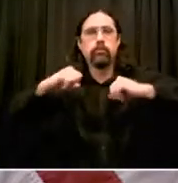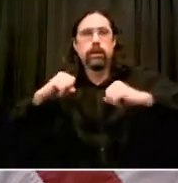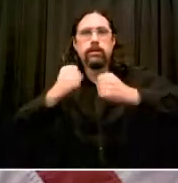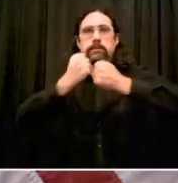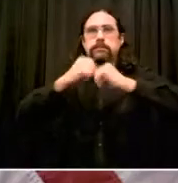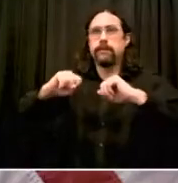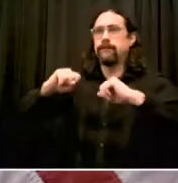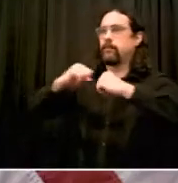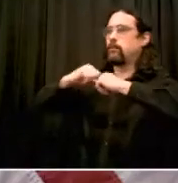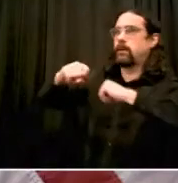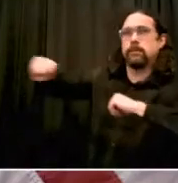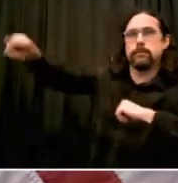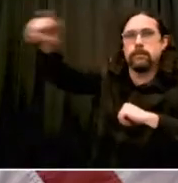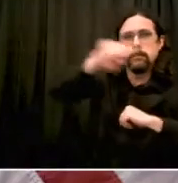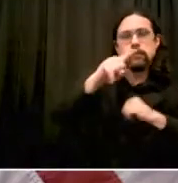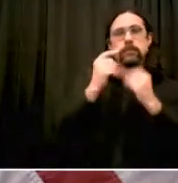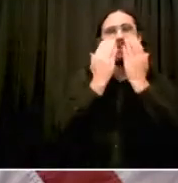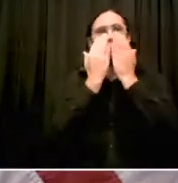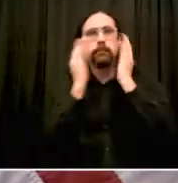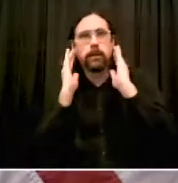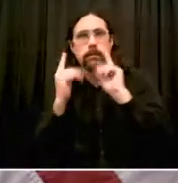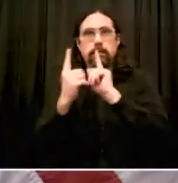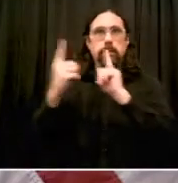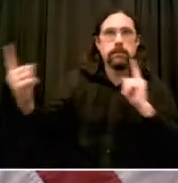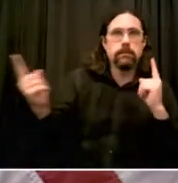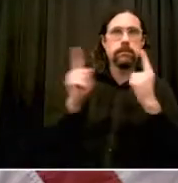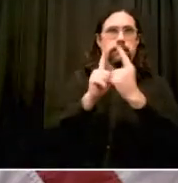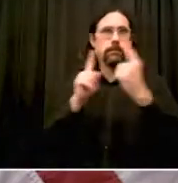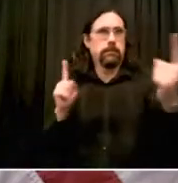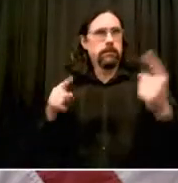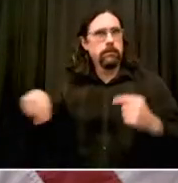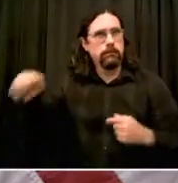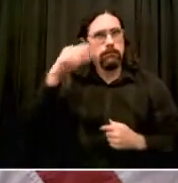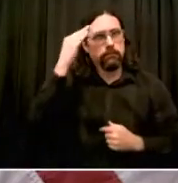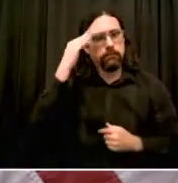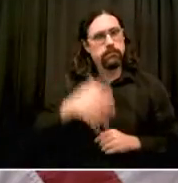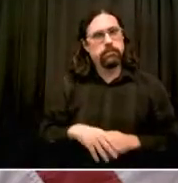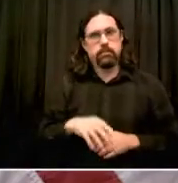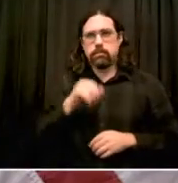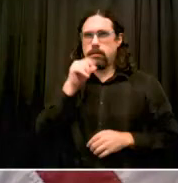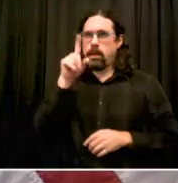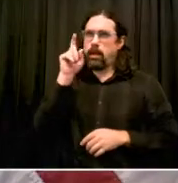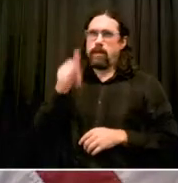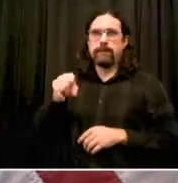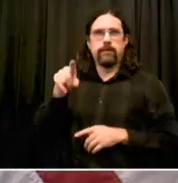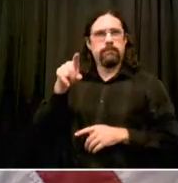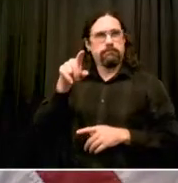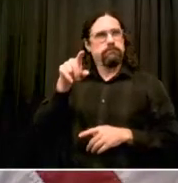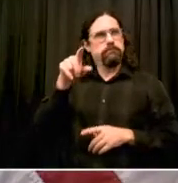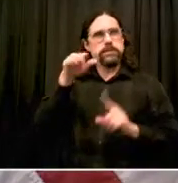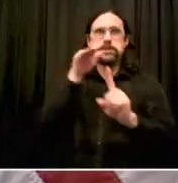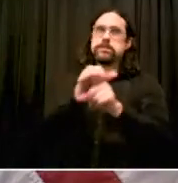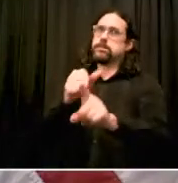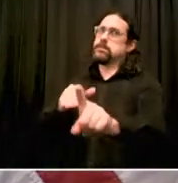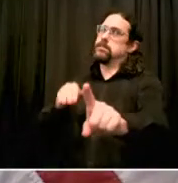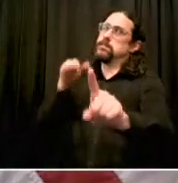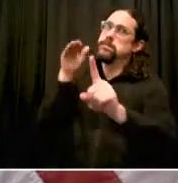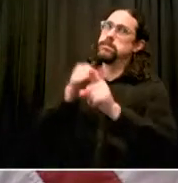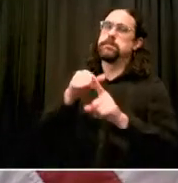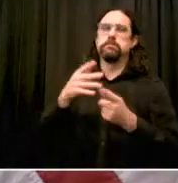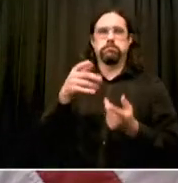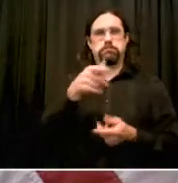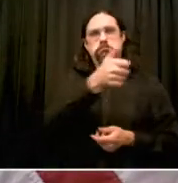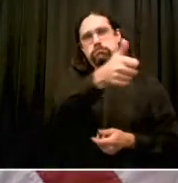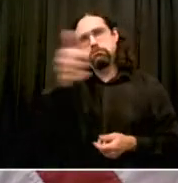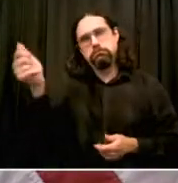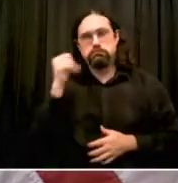distancing. We have talked to so many people who are starting up their businesses again and doing things in their communities, and they're always thinking about safety and